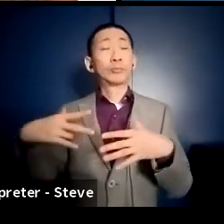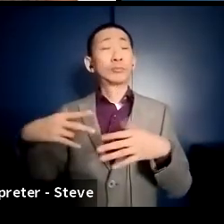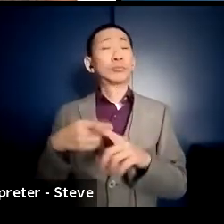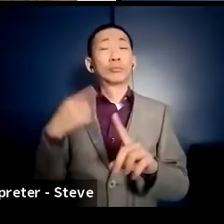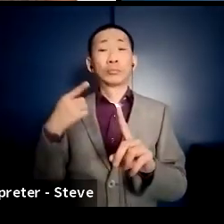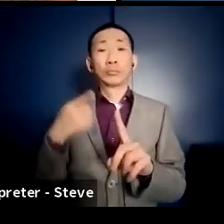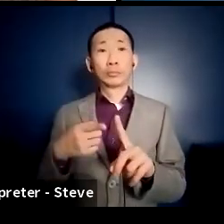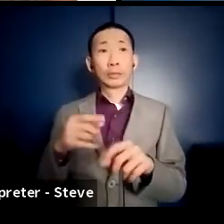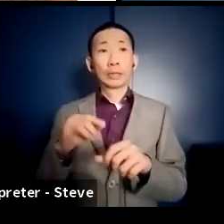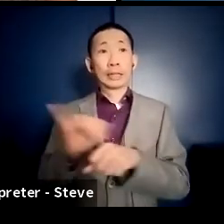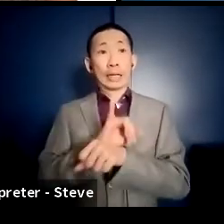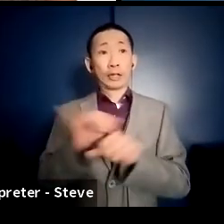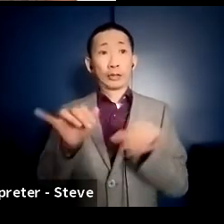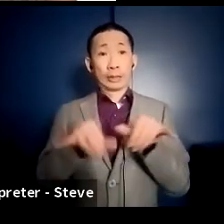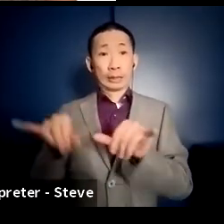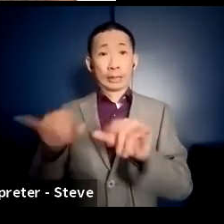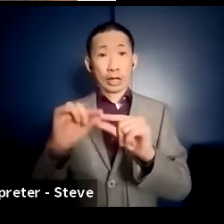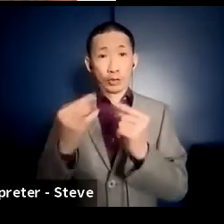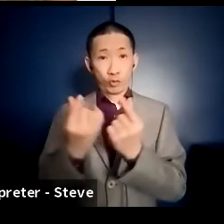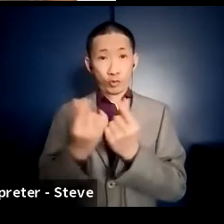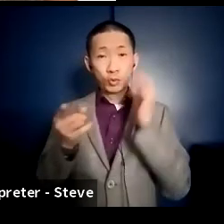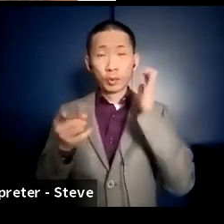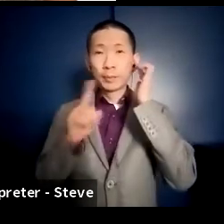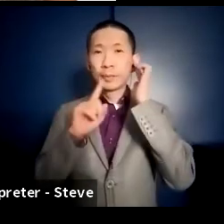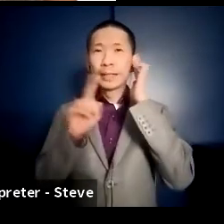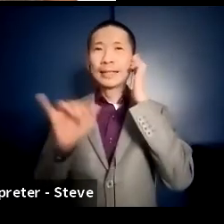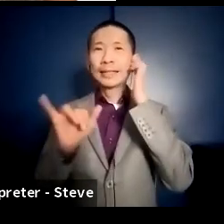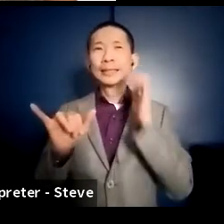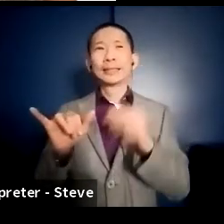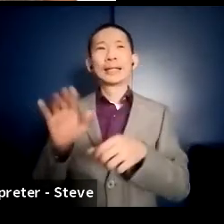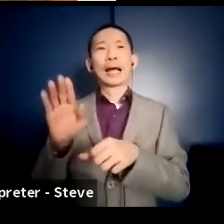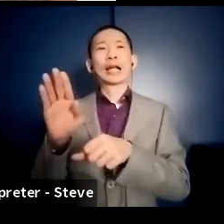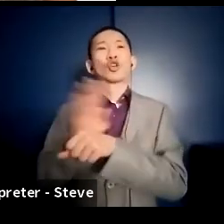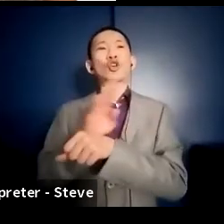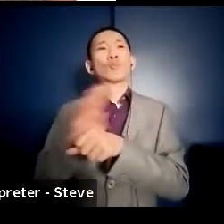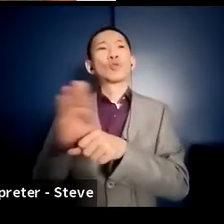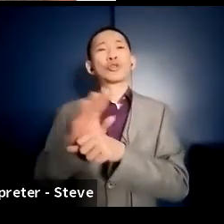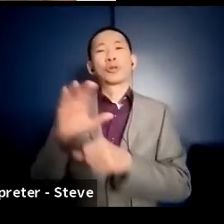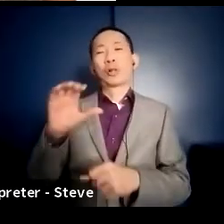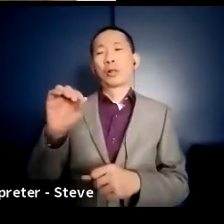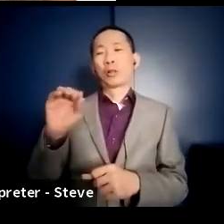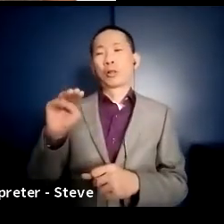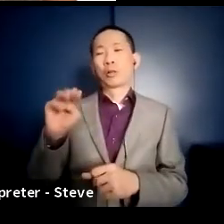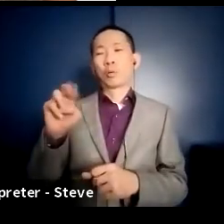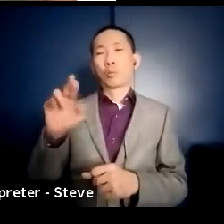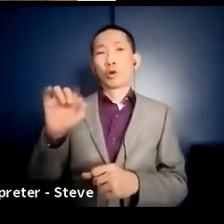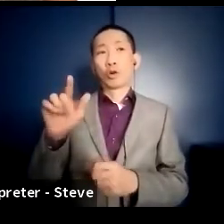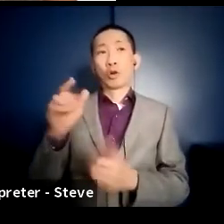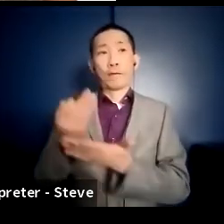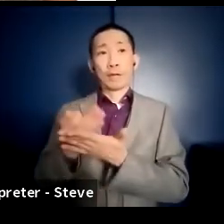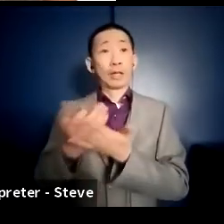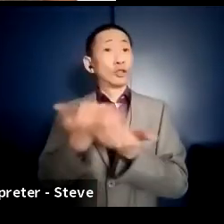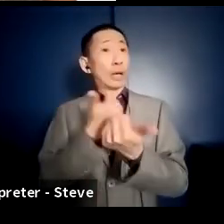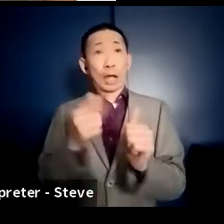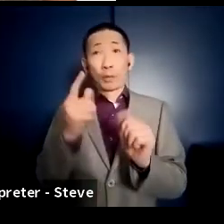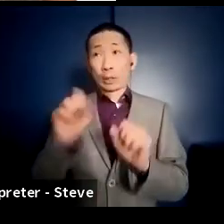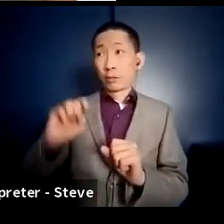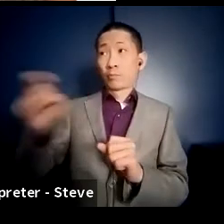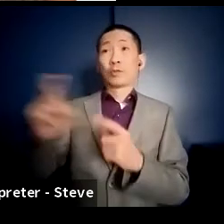industry standard group is a is like a commercial fund. So basically anybody can give to the